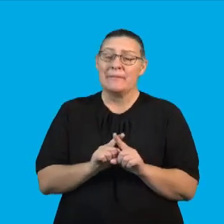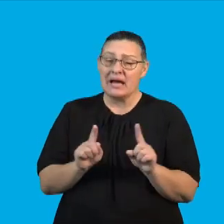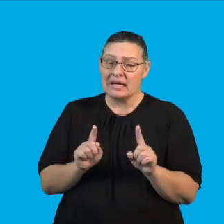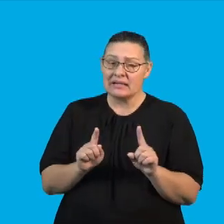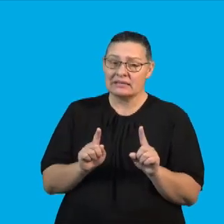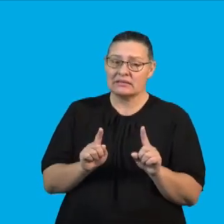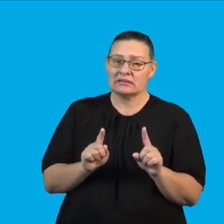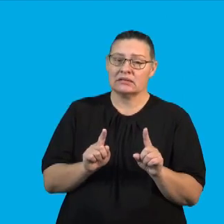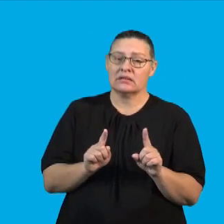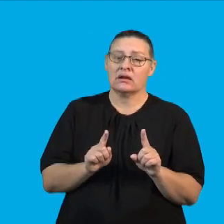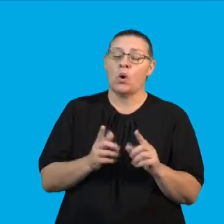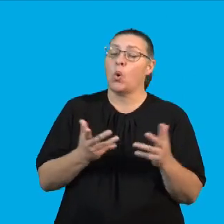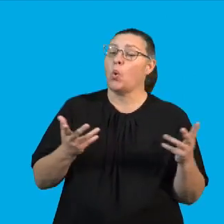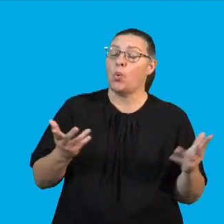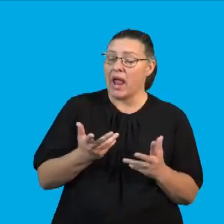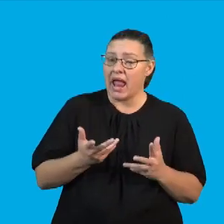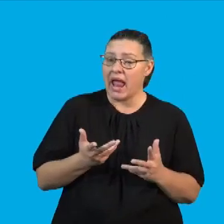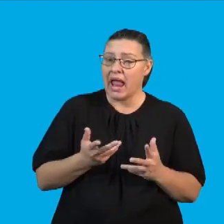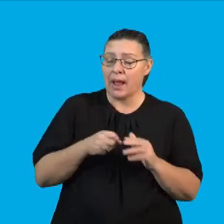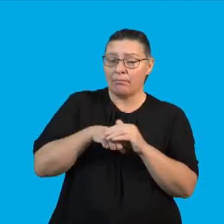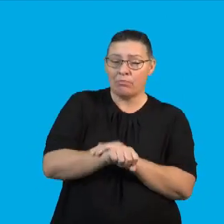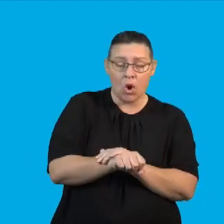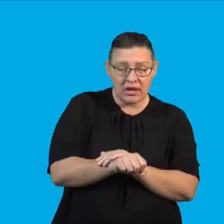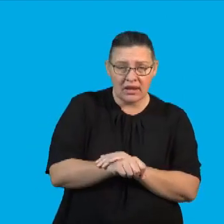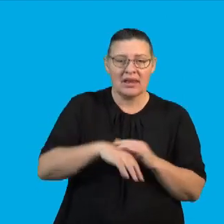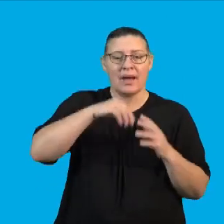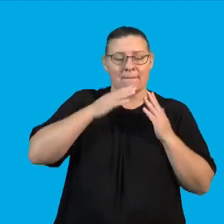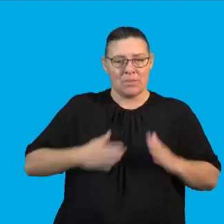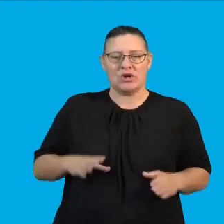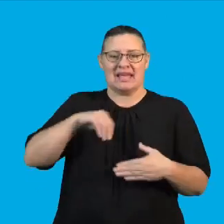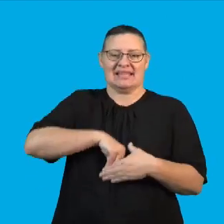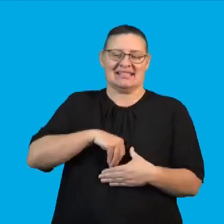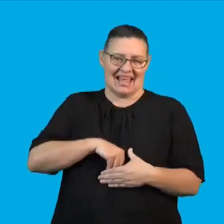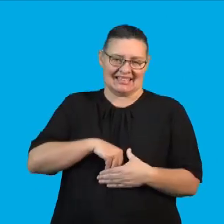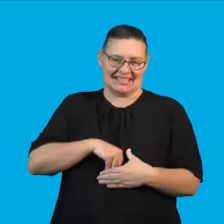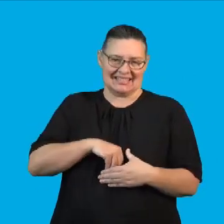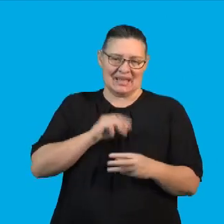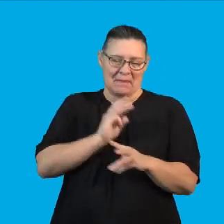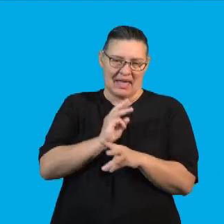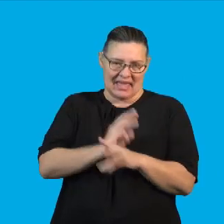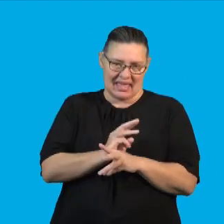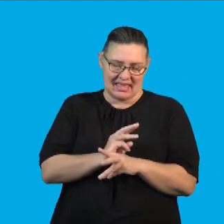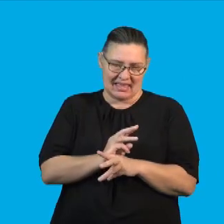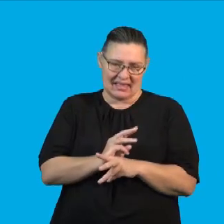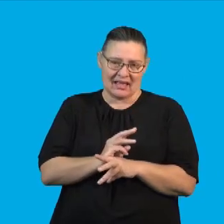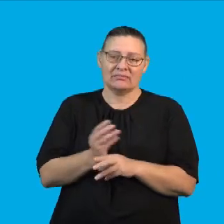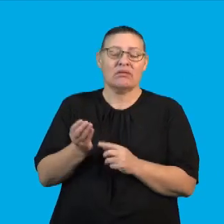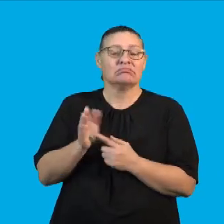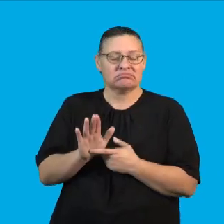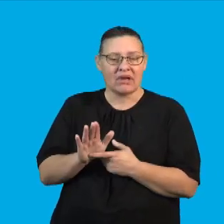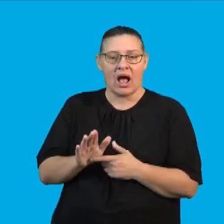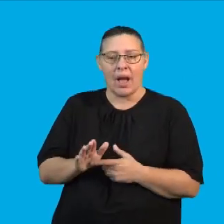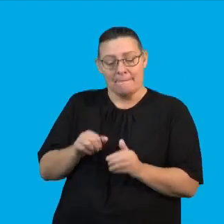are produced. Eggs are produced but hatch inside the female body